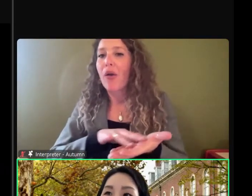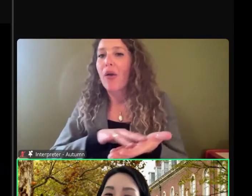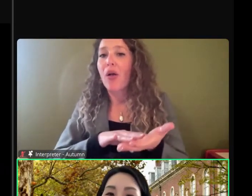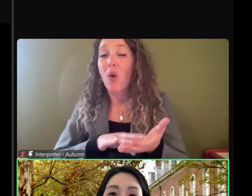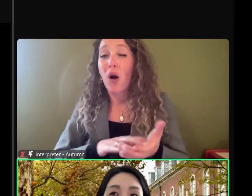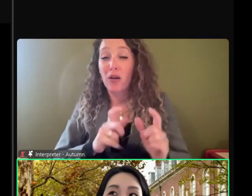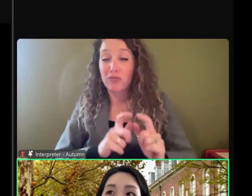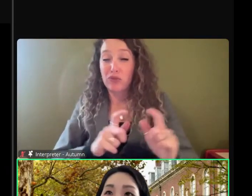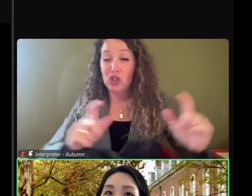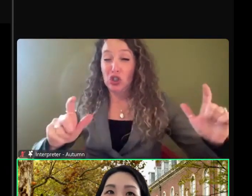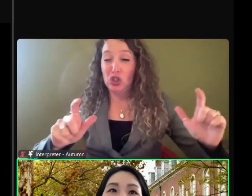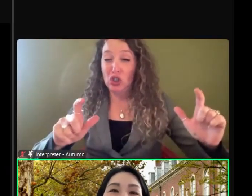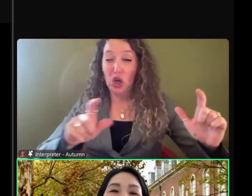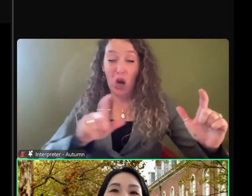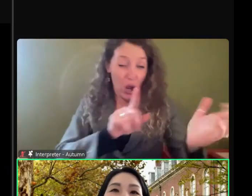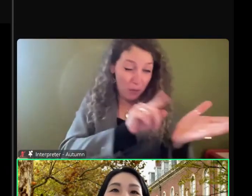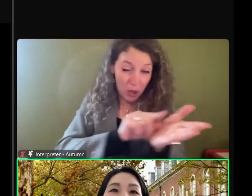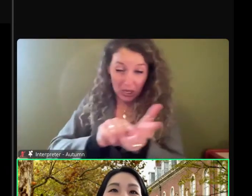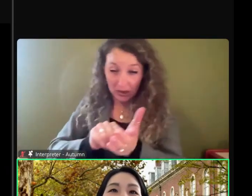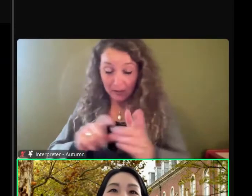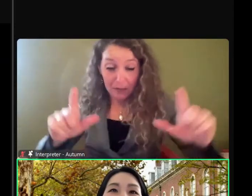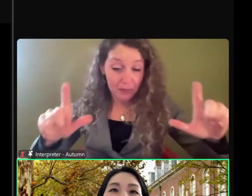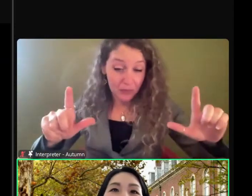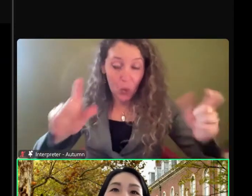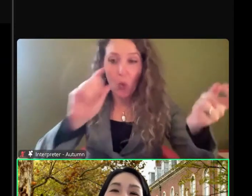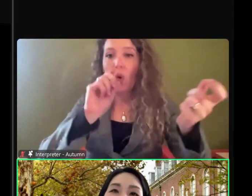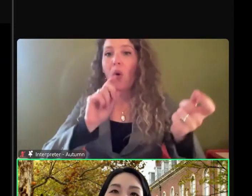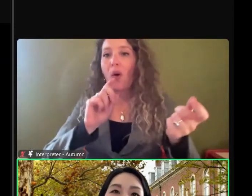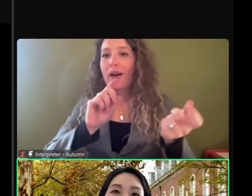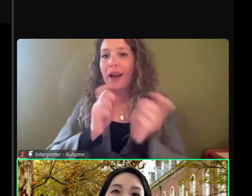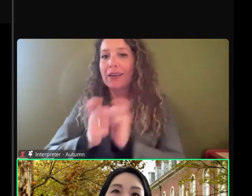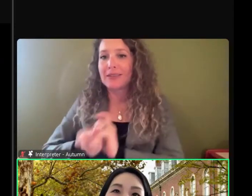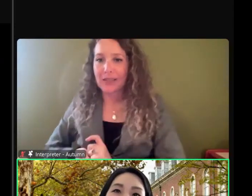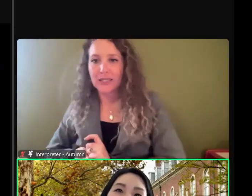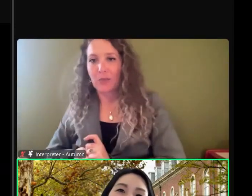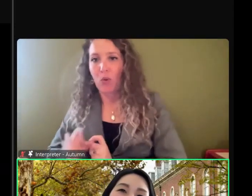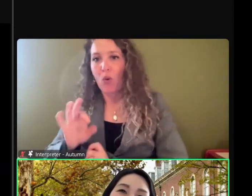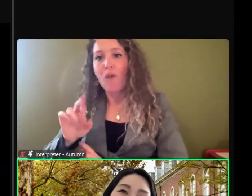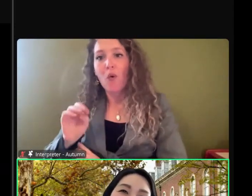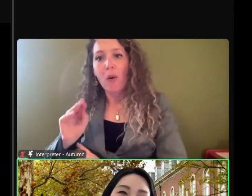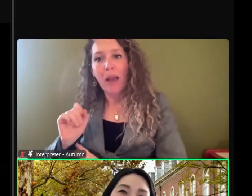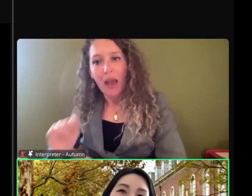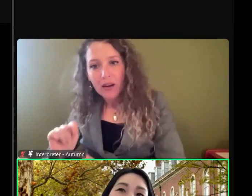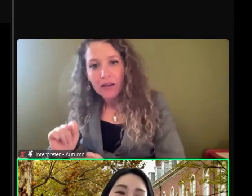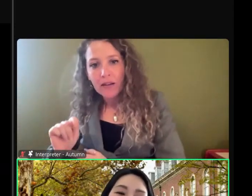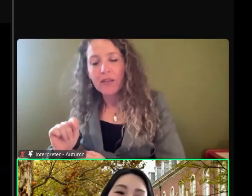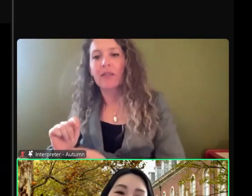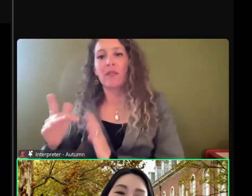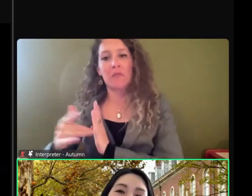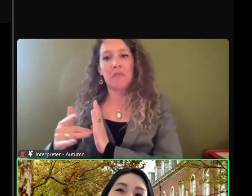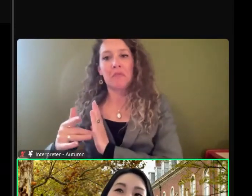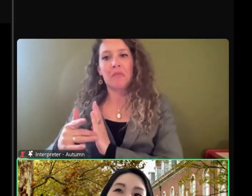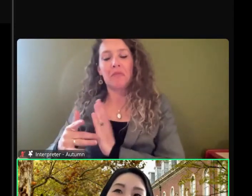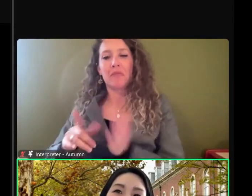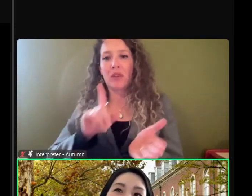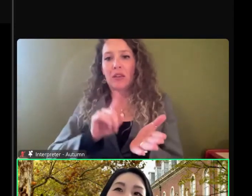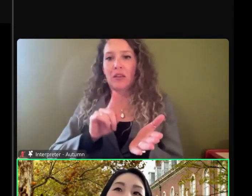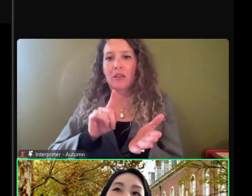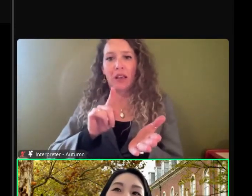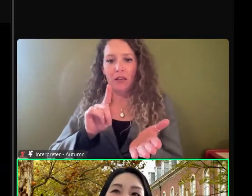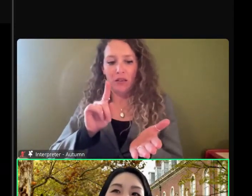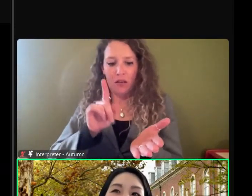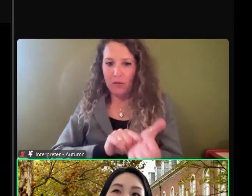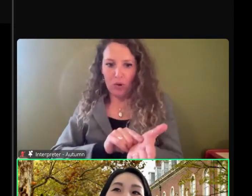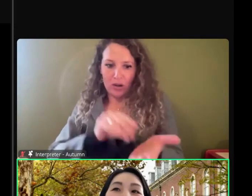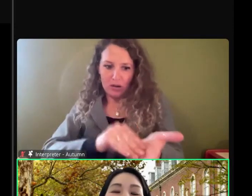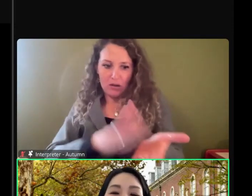or accessible digital formats, printed information is just paper to them, devoid